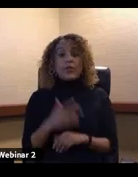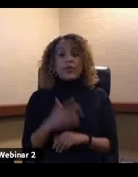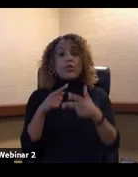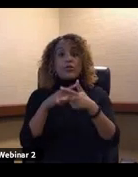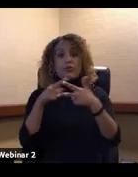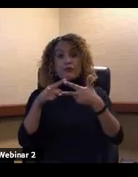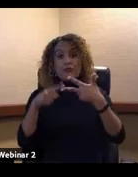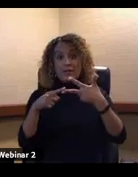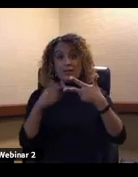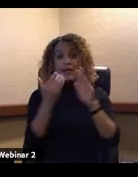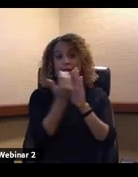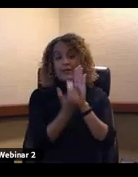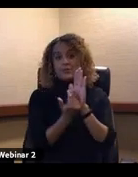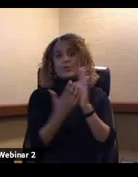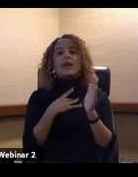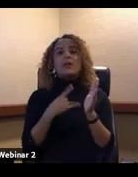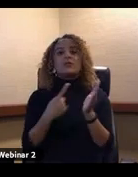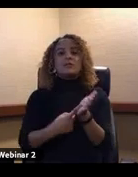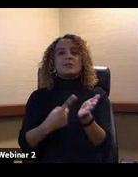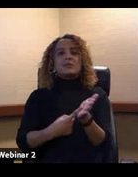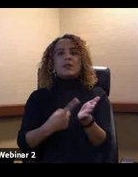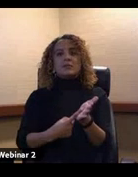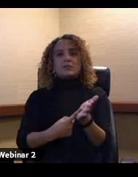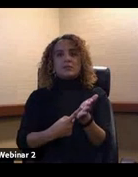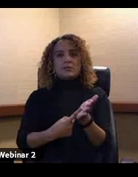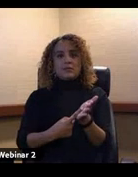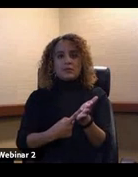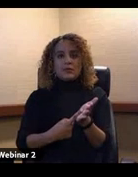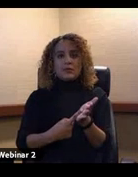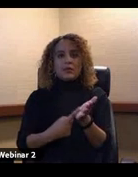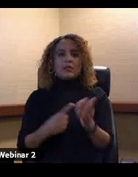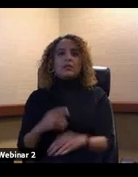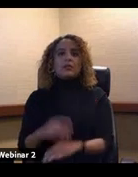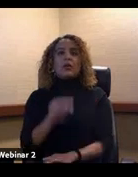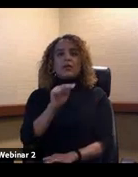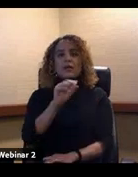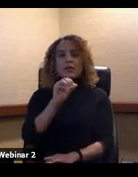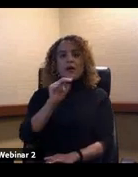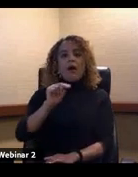Specifically, 3 items we would like to discuss are the nonprofit